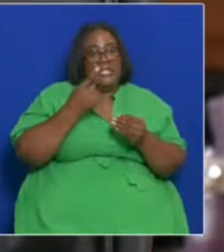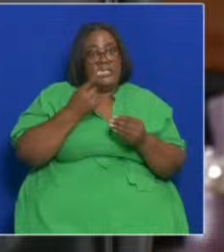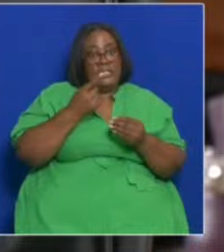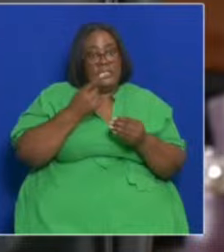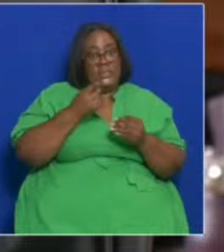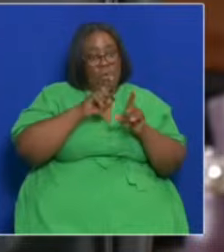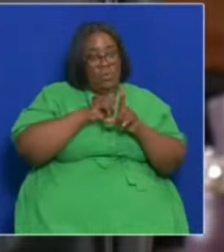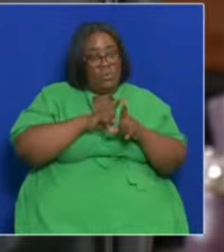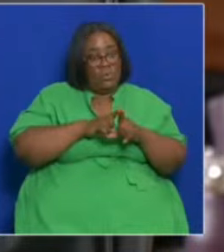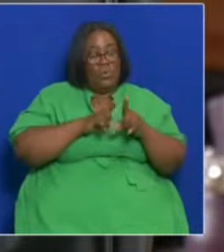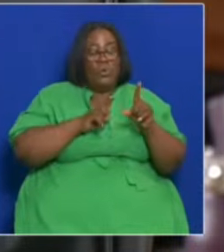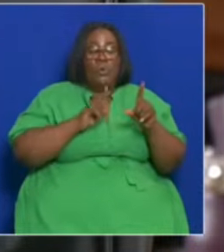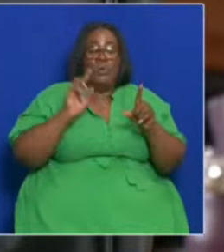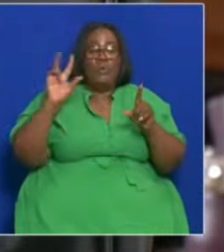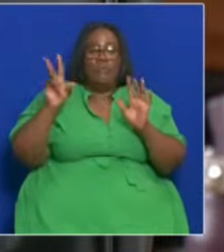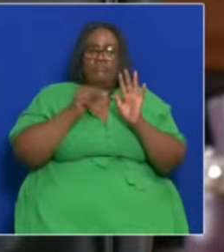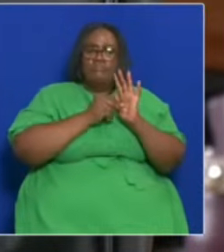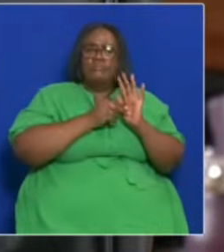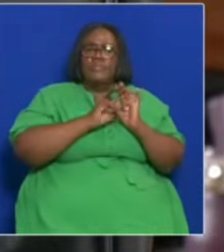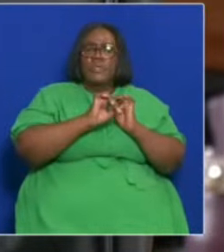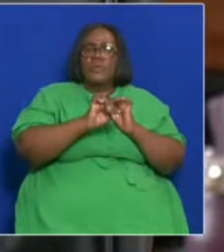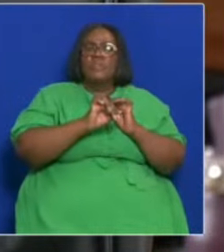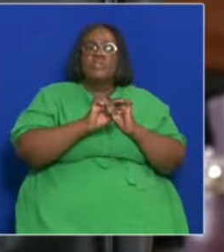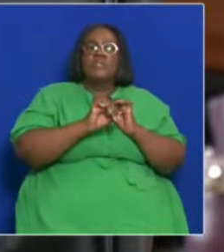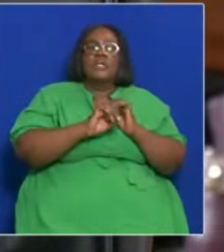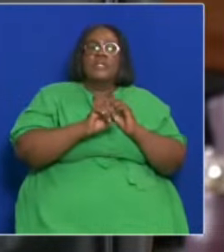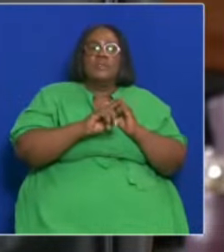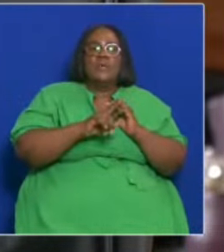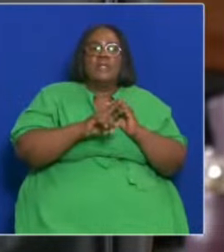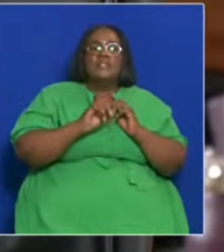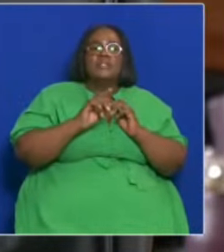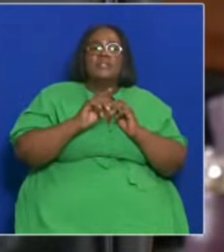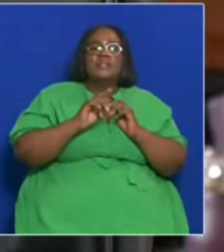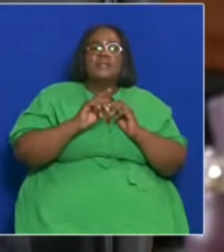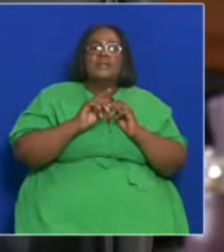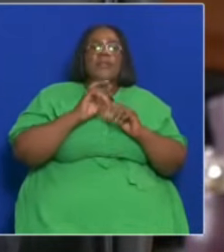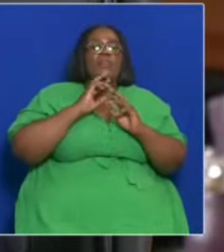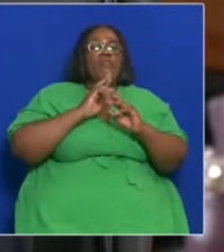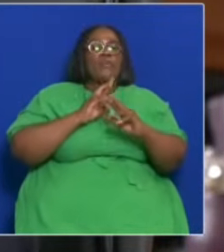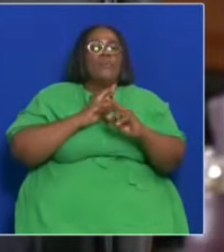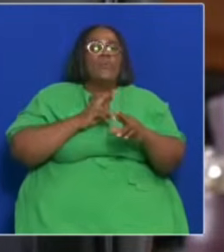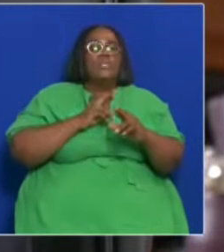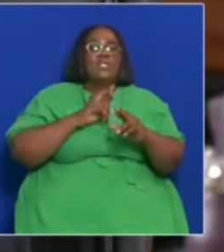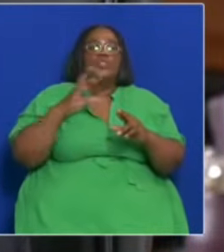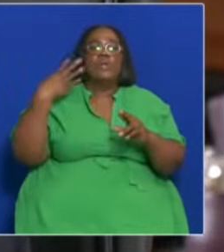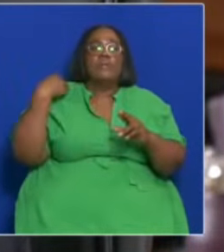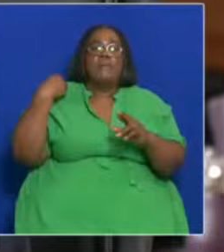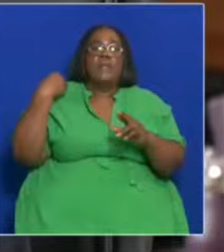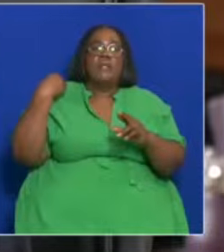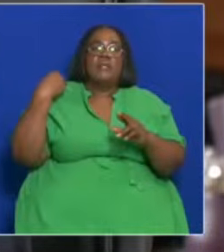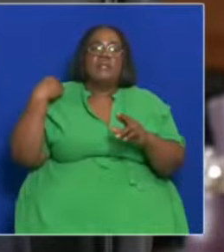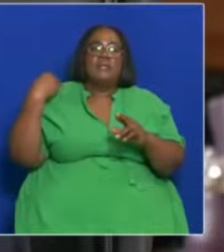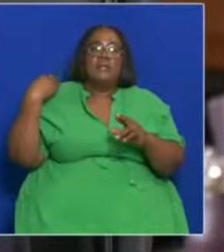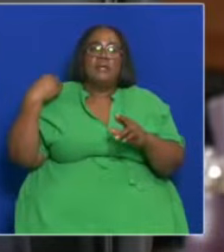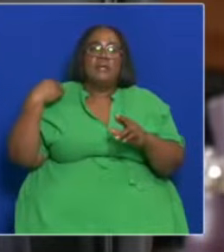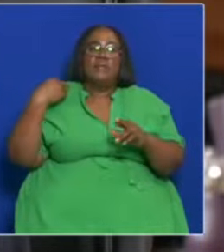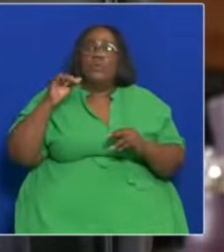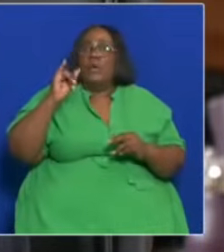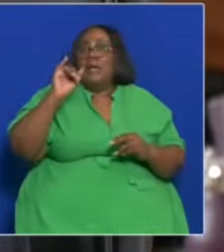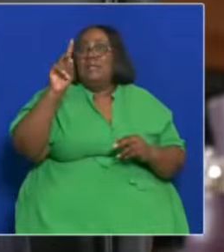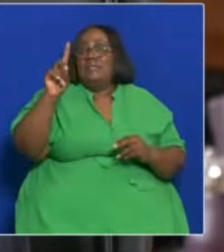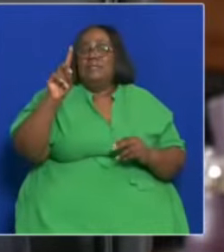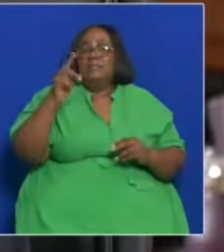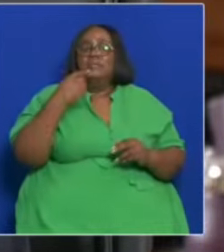issue around reporting to the minister comes up. And in particular, the ID indicates that